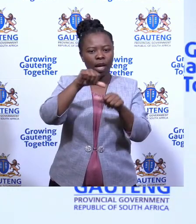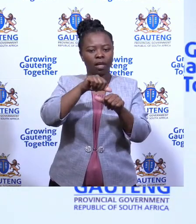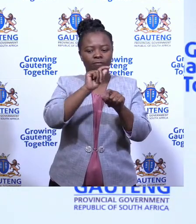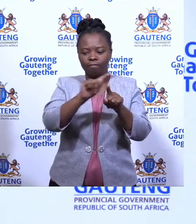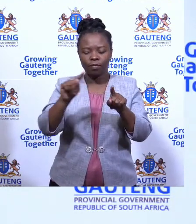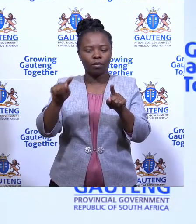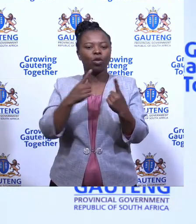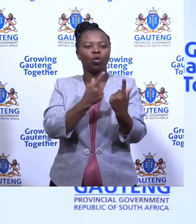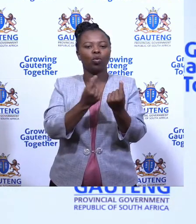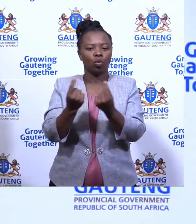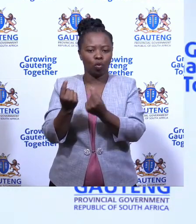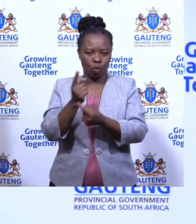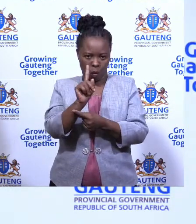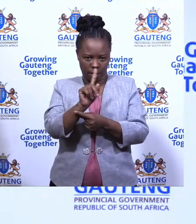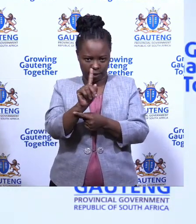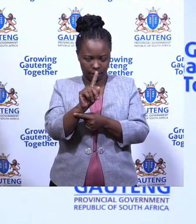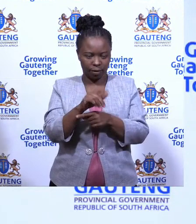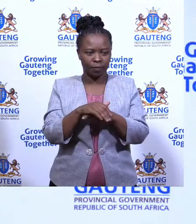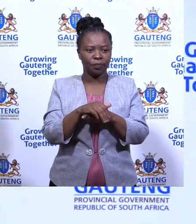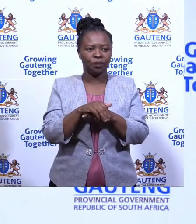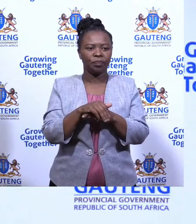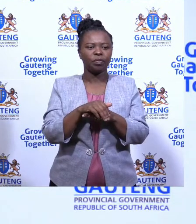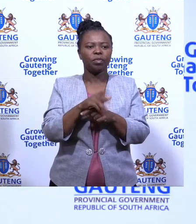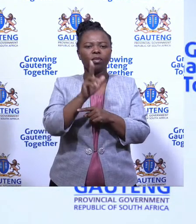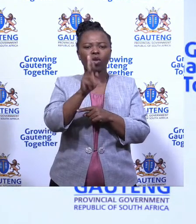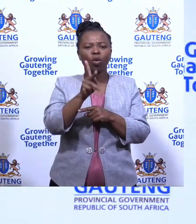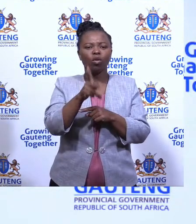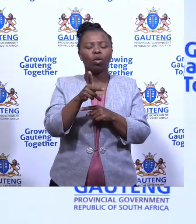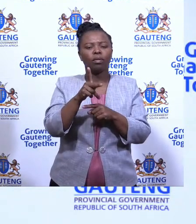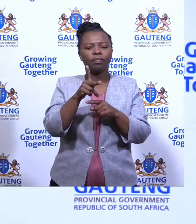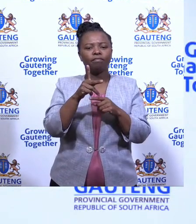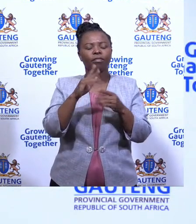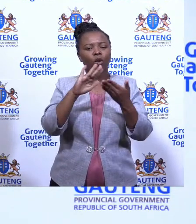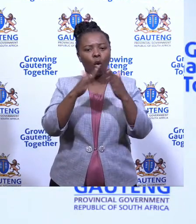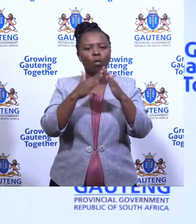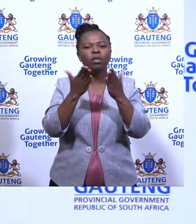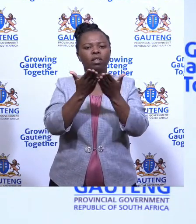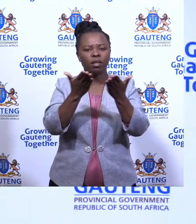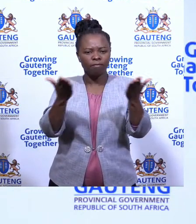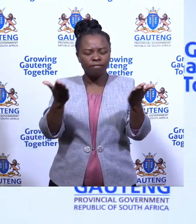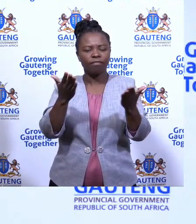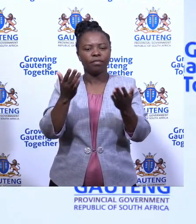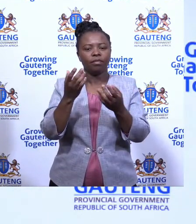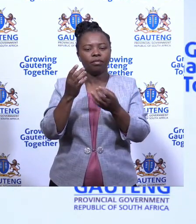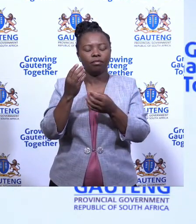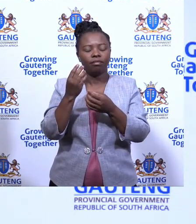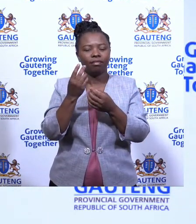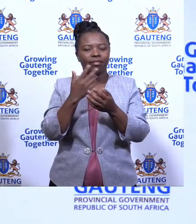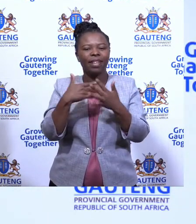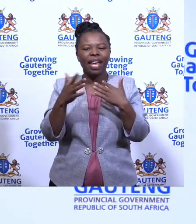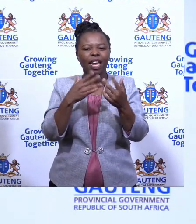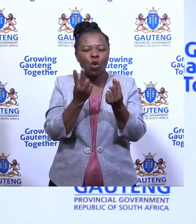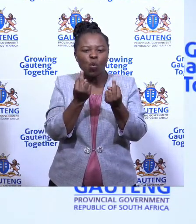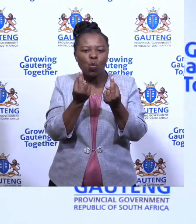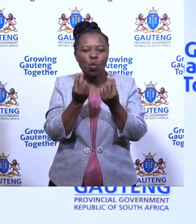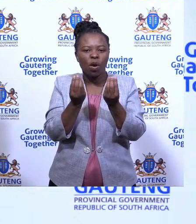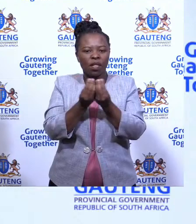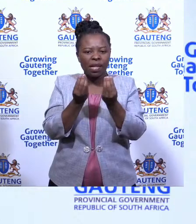we also want to keep members of the public informed around any new